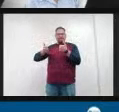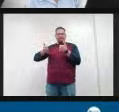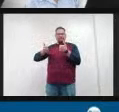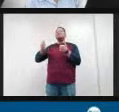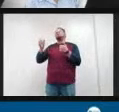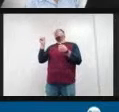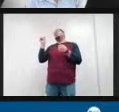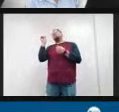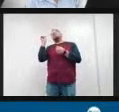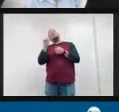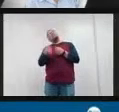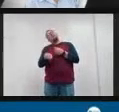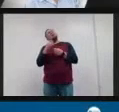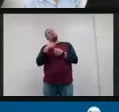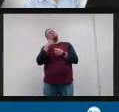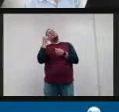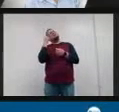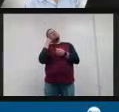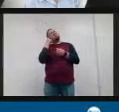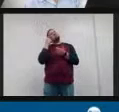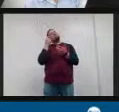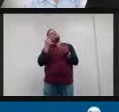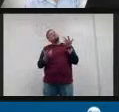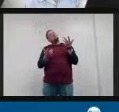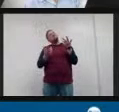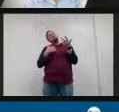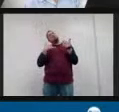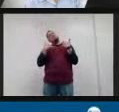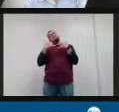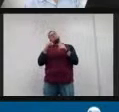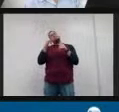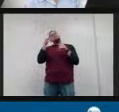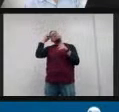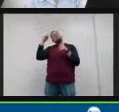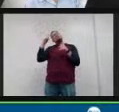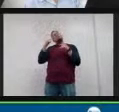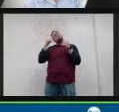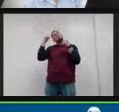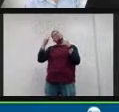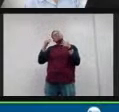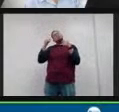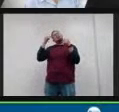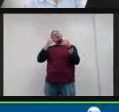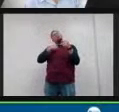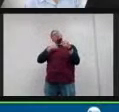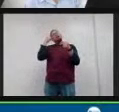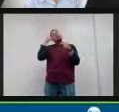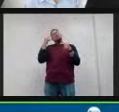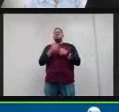Yeah, I think probably. Sorry, I'm still processing. I think